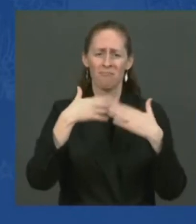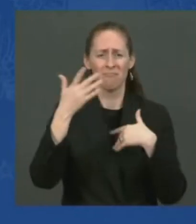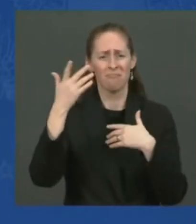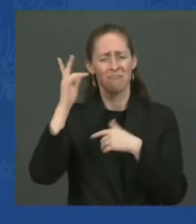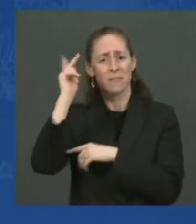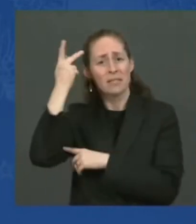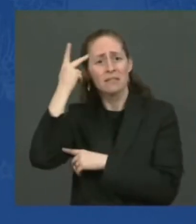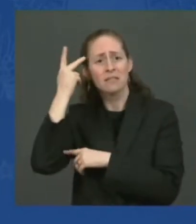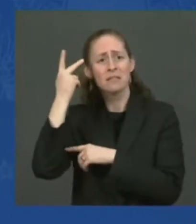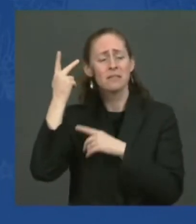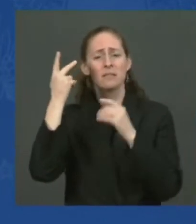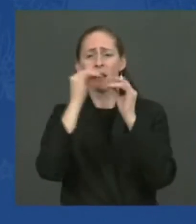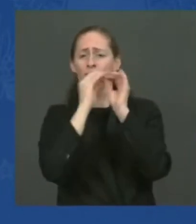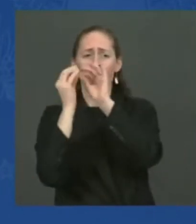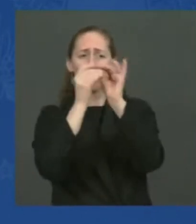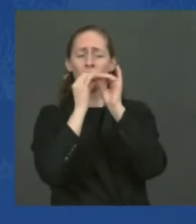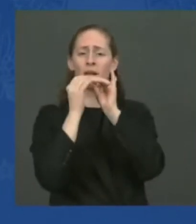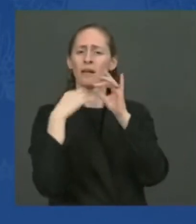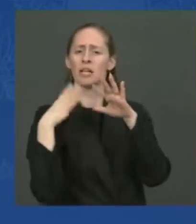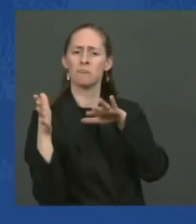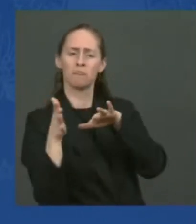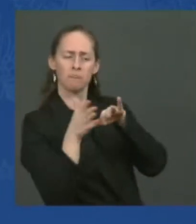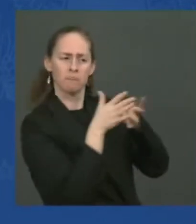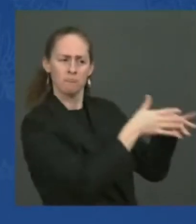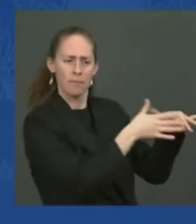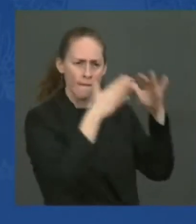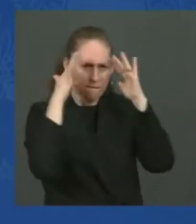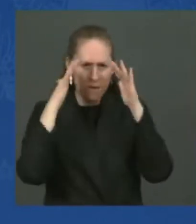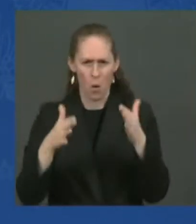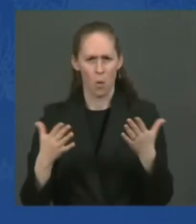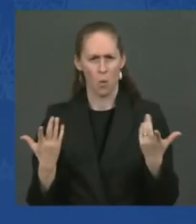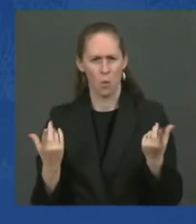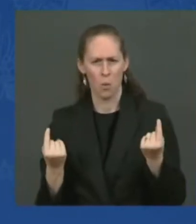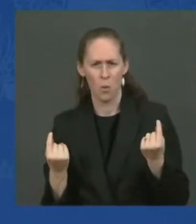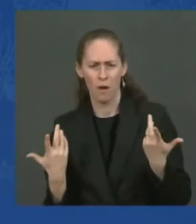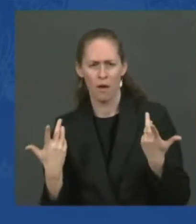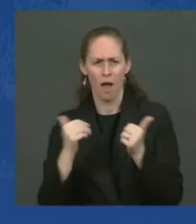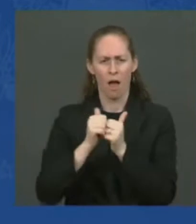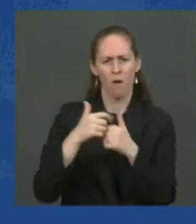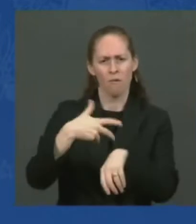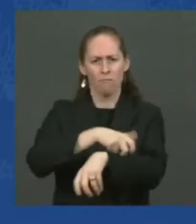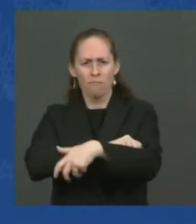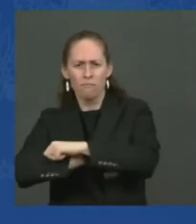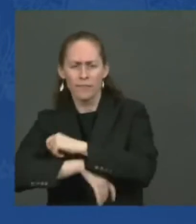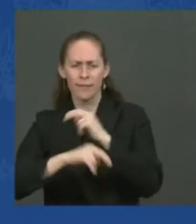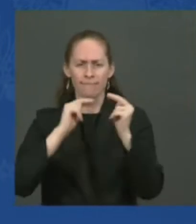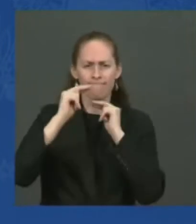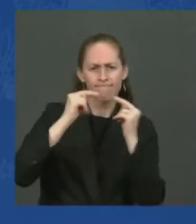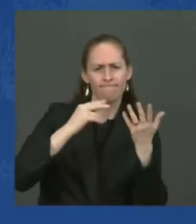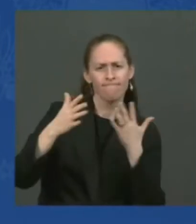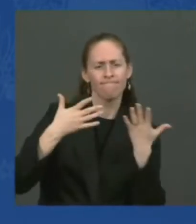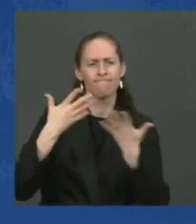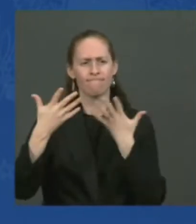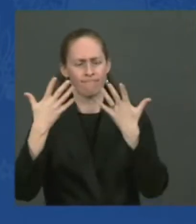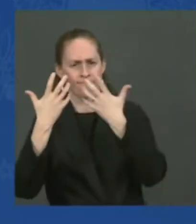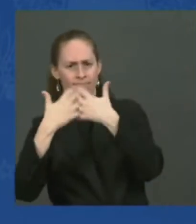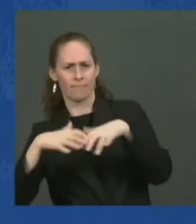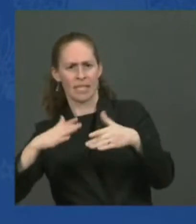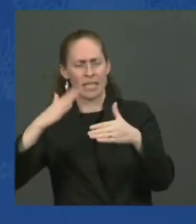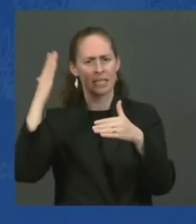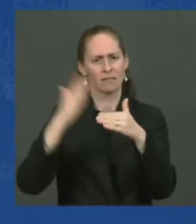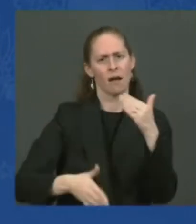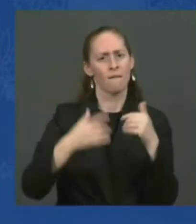noise, and focus on delivering results on the issues that matter most to everyday Americans. I look forward to the work that we will all